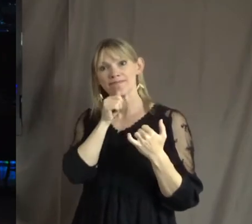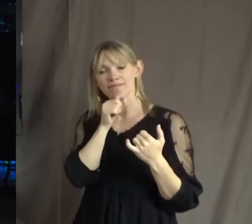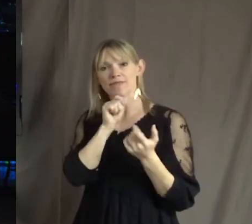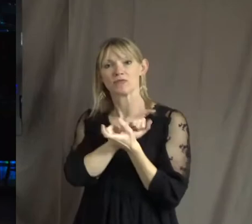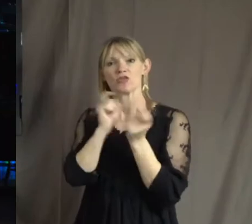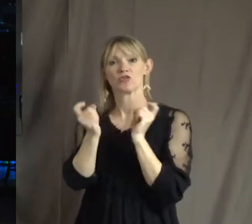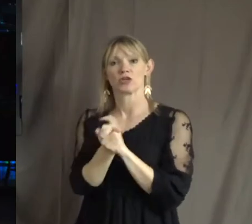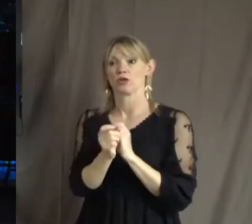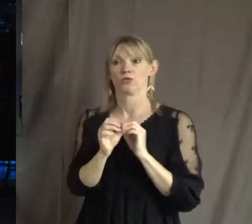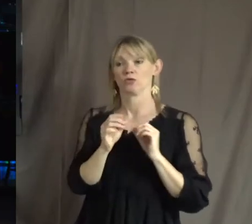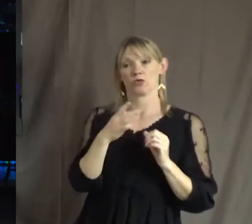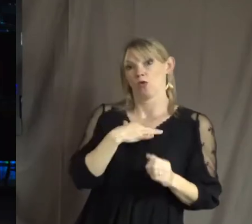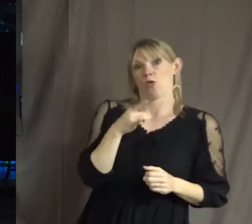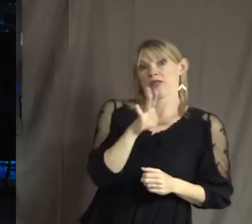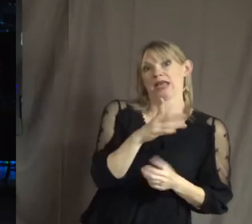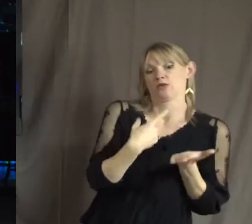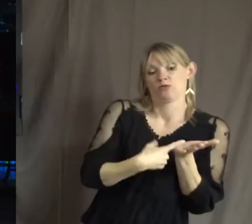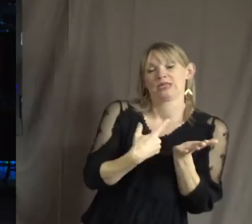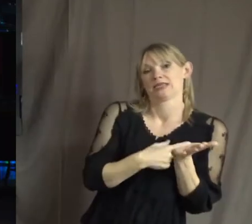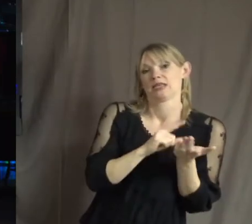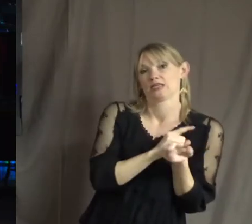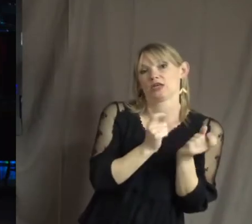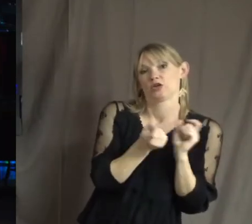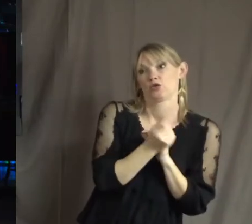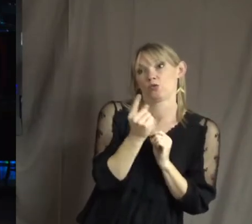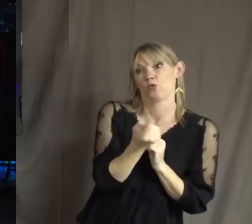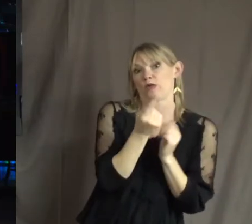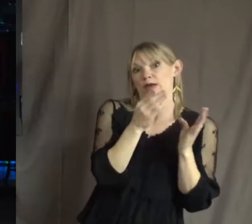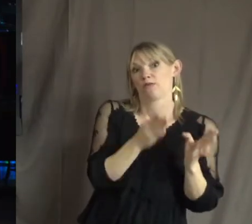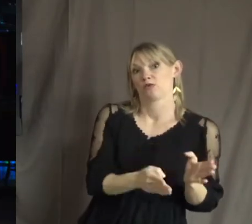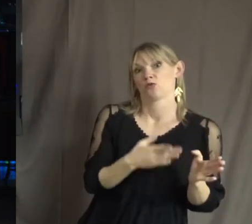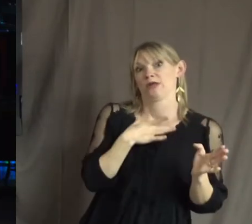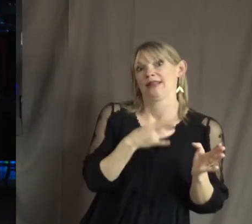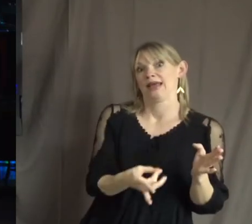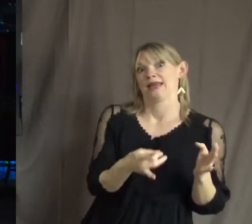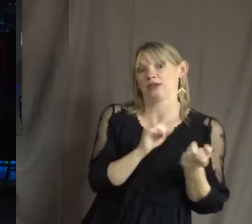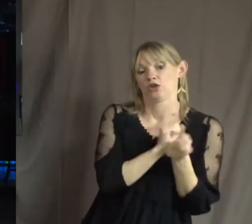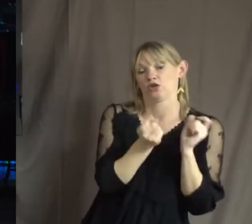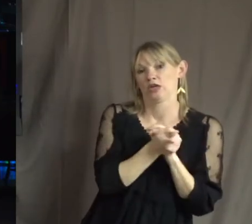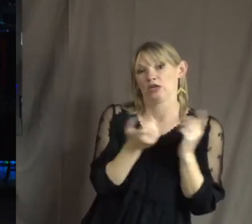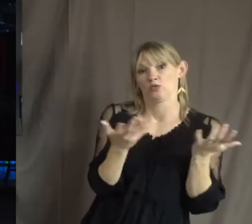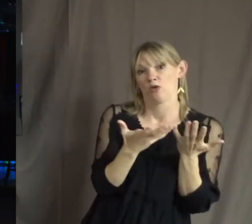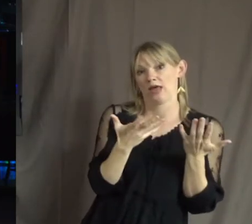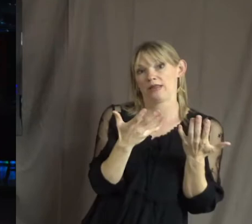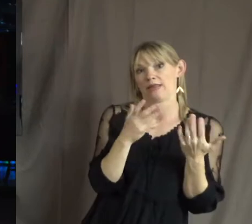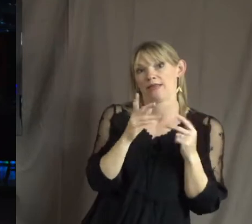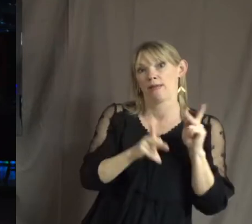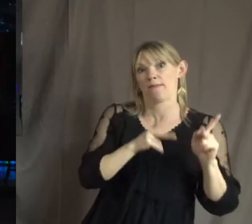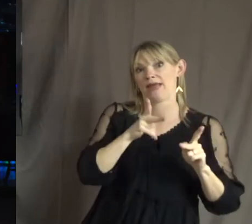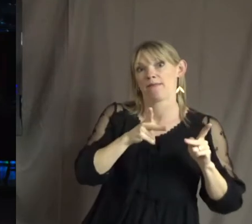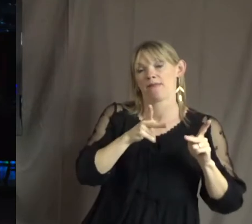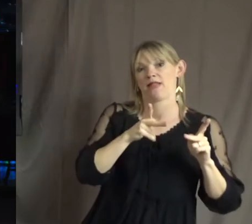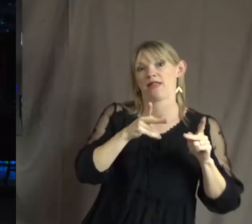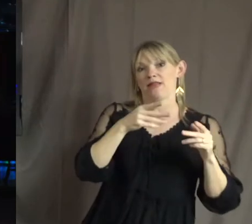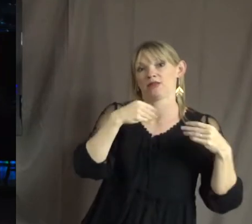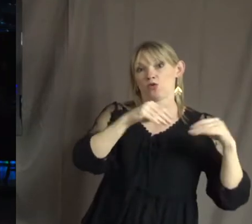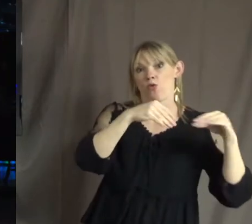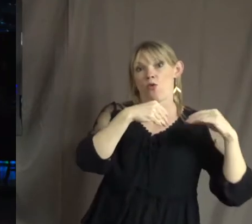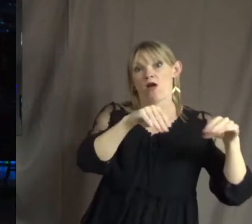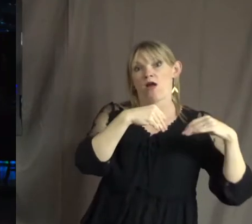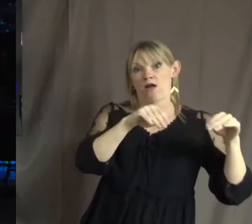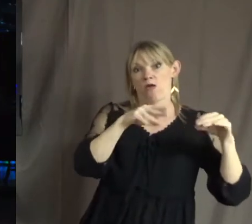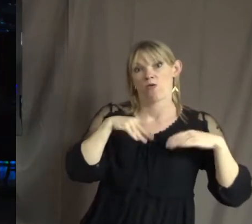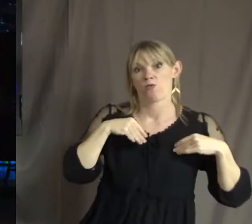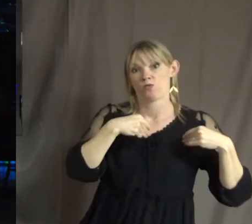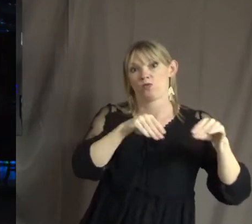only one that really likes to talk about change is probably the storekeeper, when we're exchanging change, or